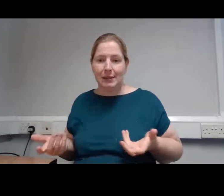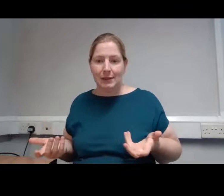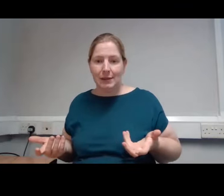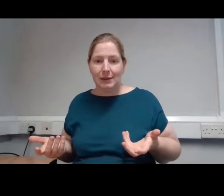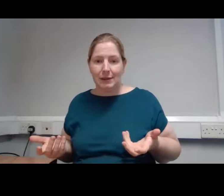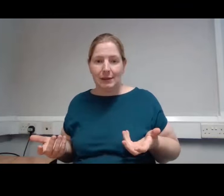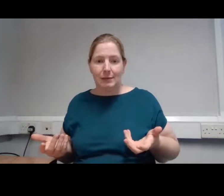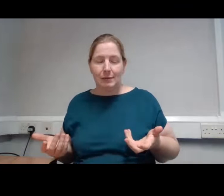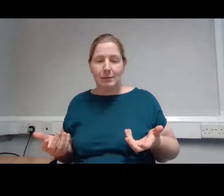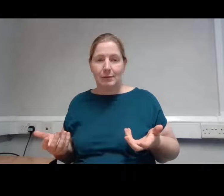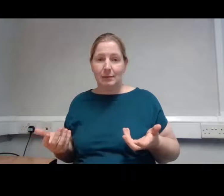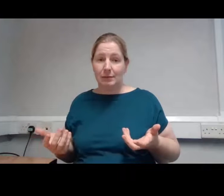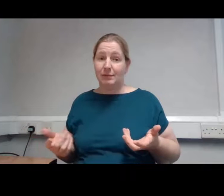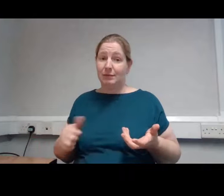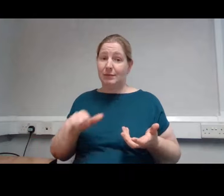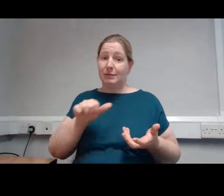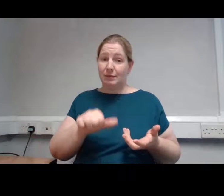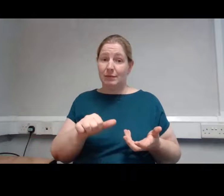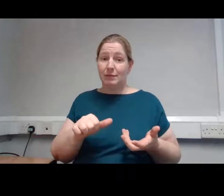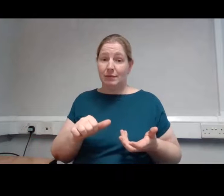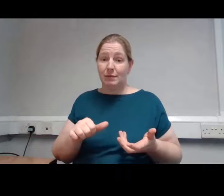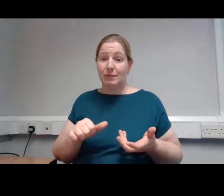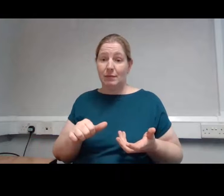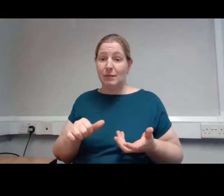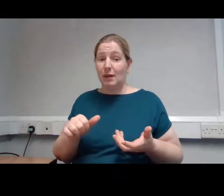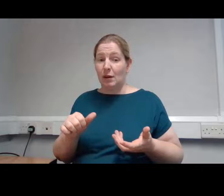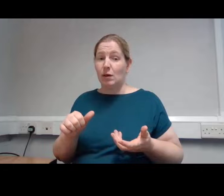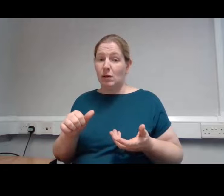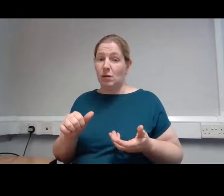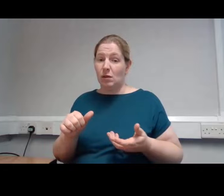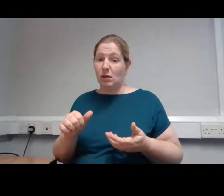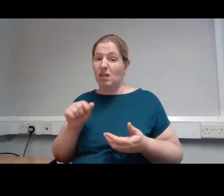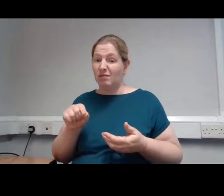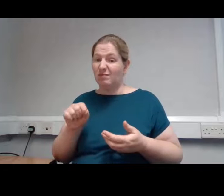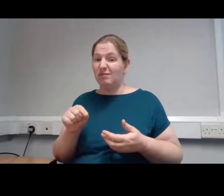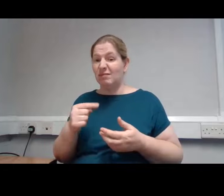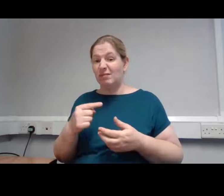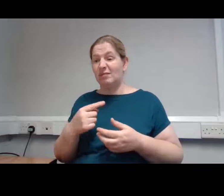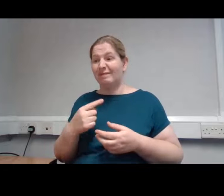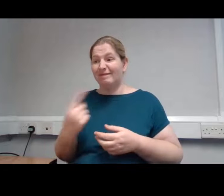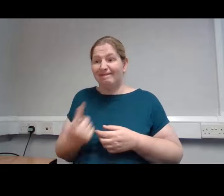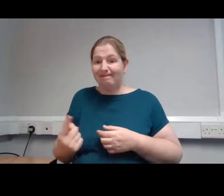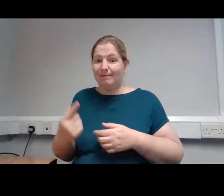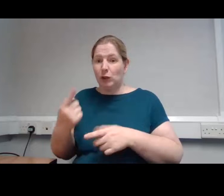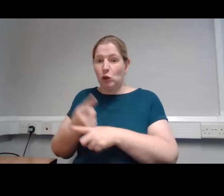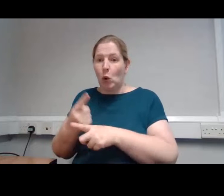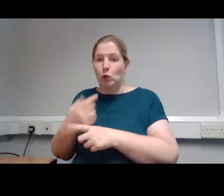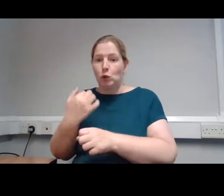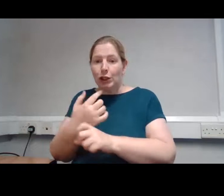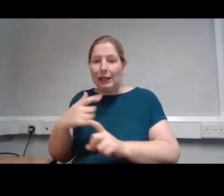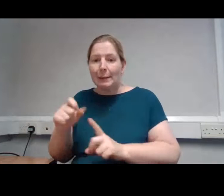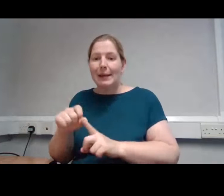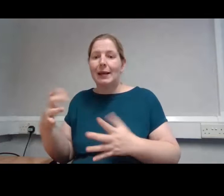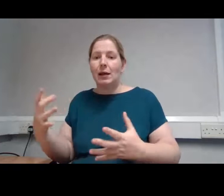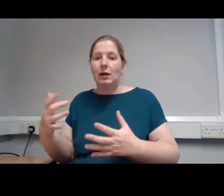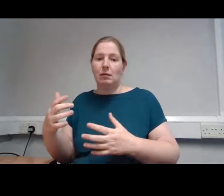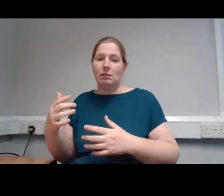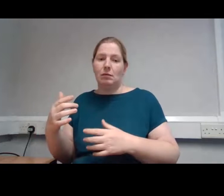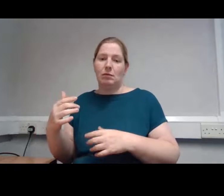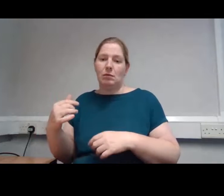And again, that would be a conversation with your clinician or GP